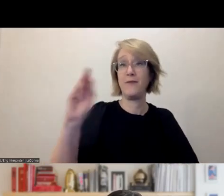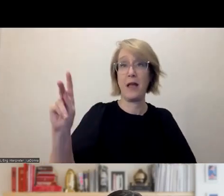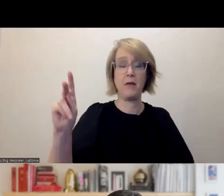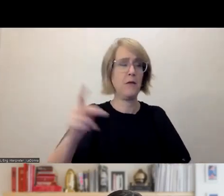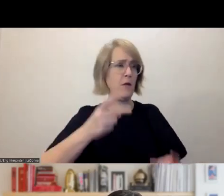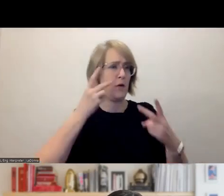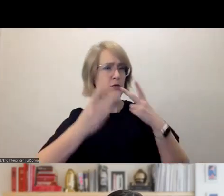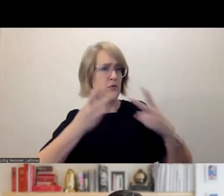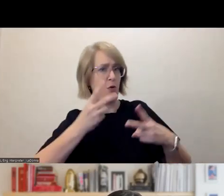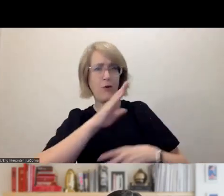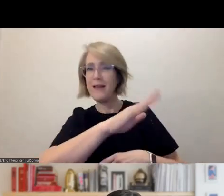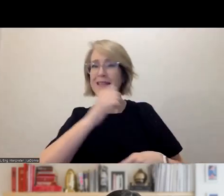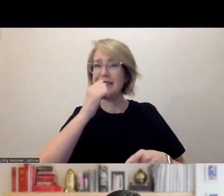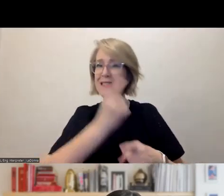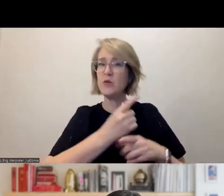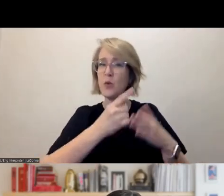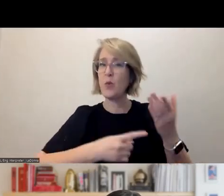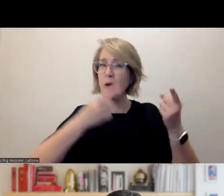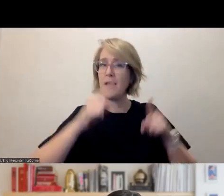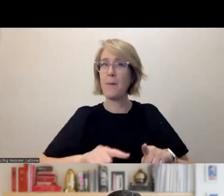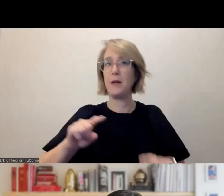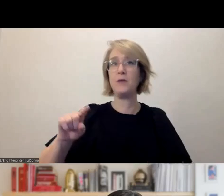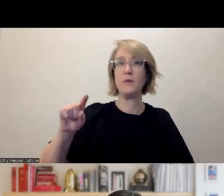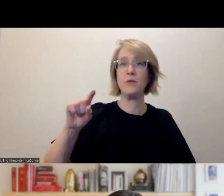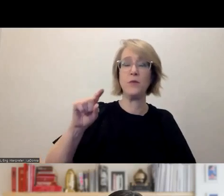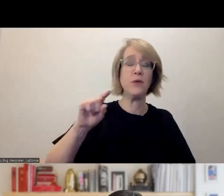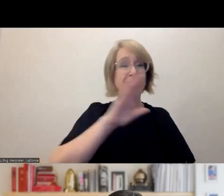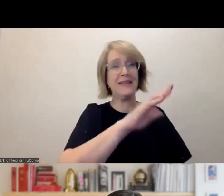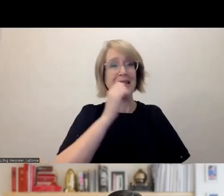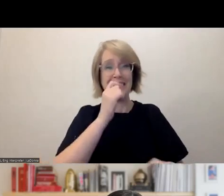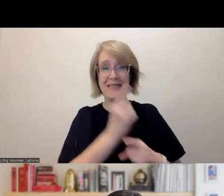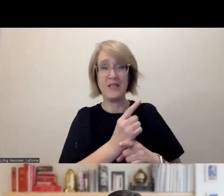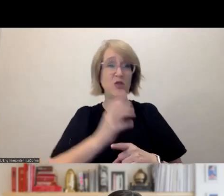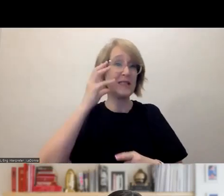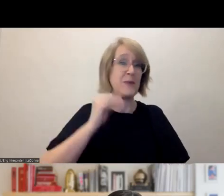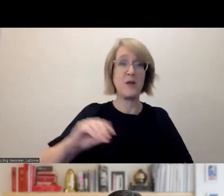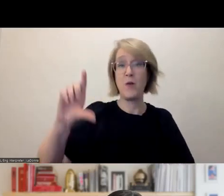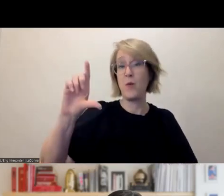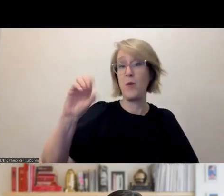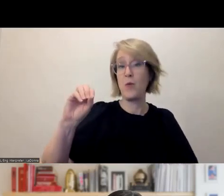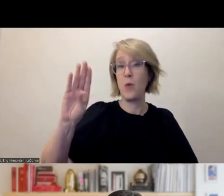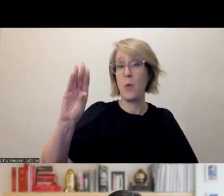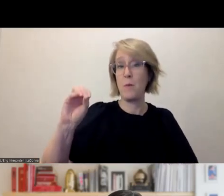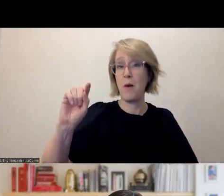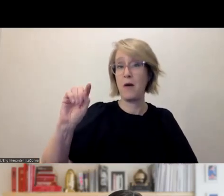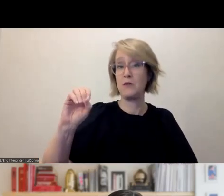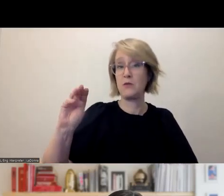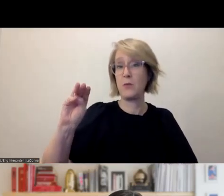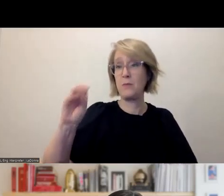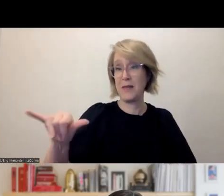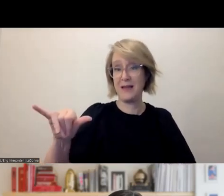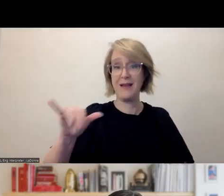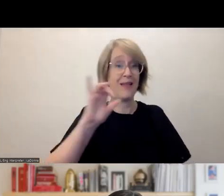what happened to his sister. And his sister went through a lobotomy, which was, at the time that it was done,